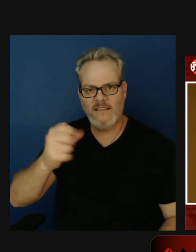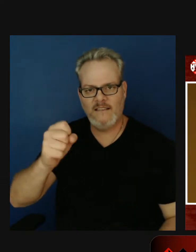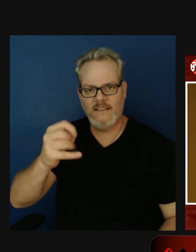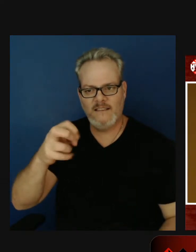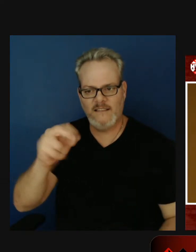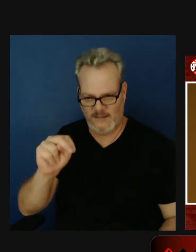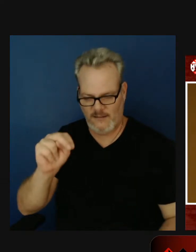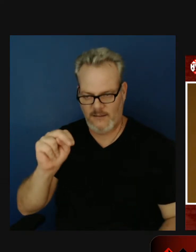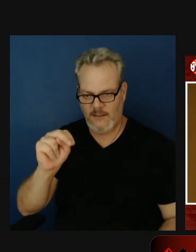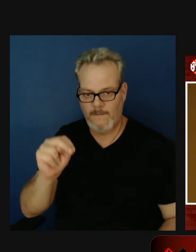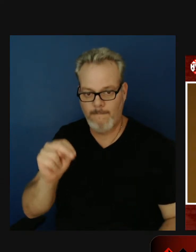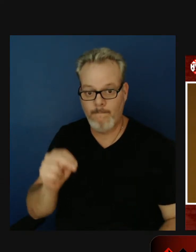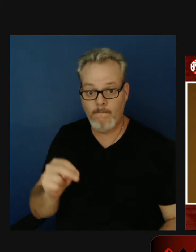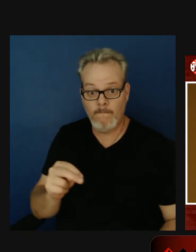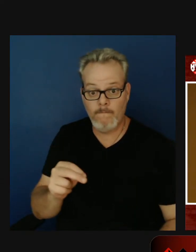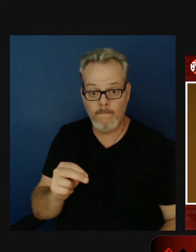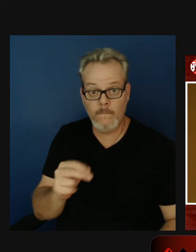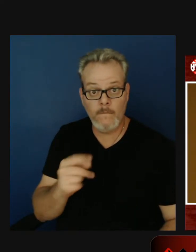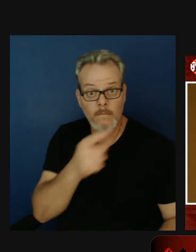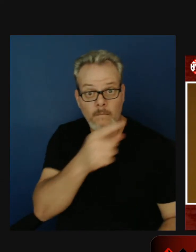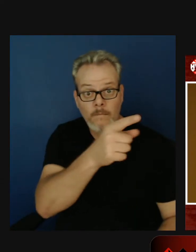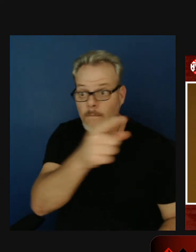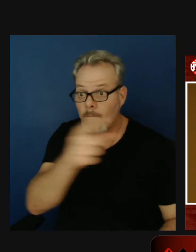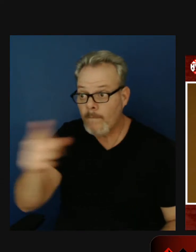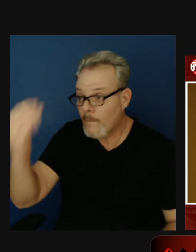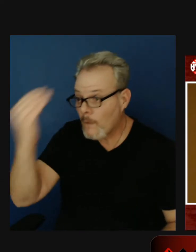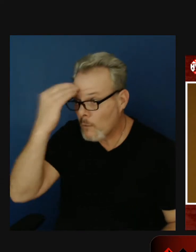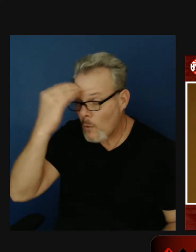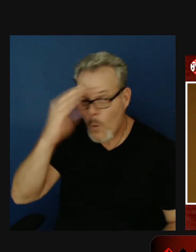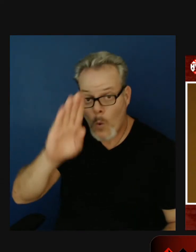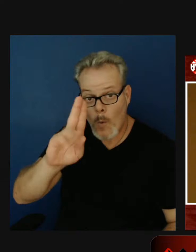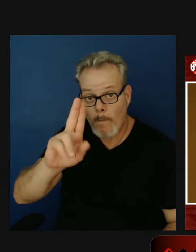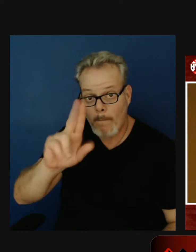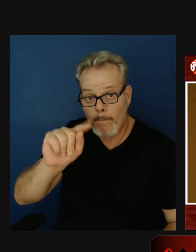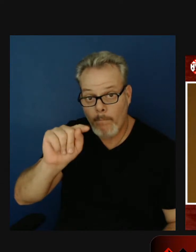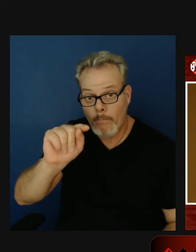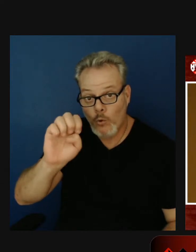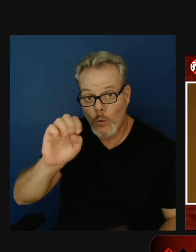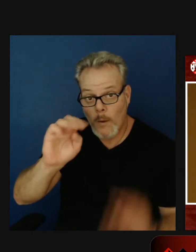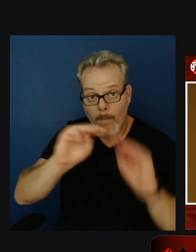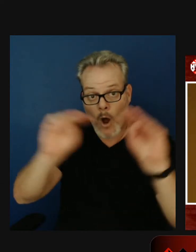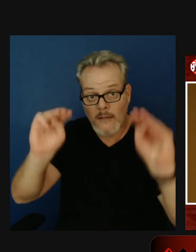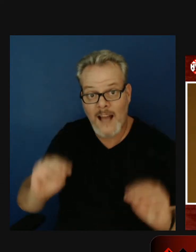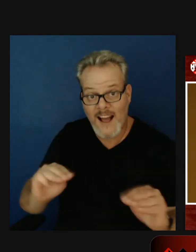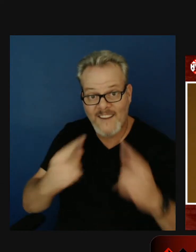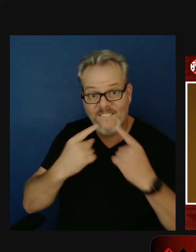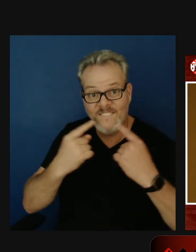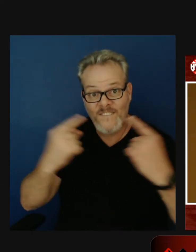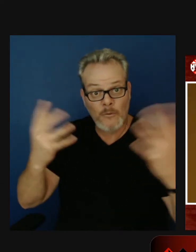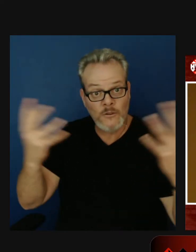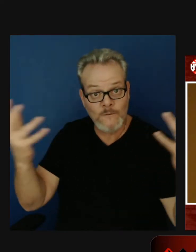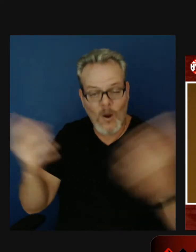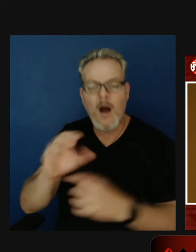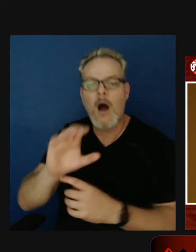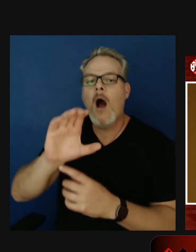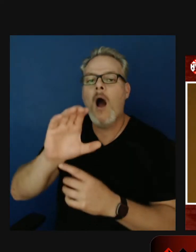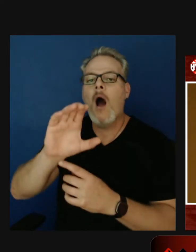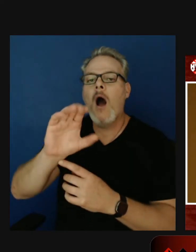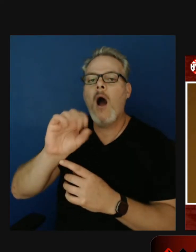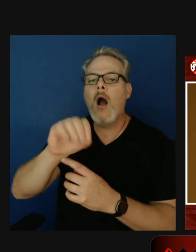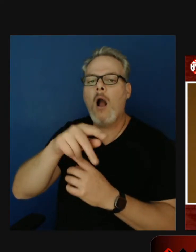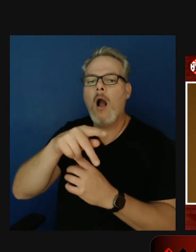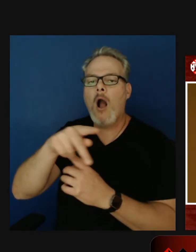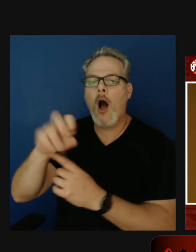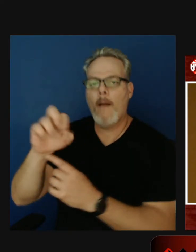time, does anyone know what Butte, Montana is famous for? Copper. Butte, Montana is very close to